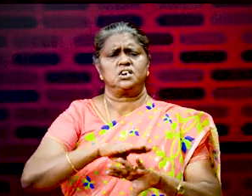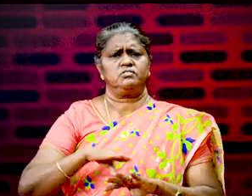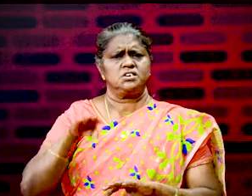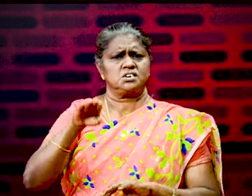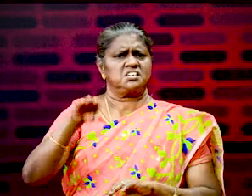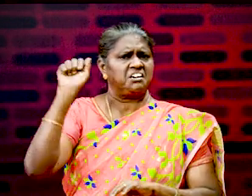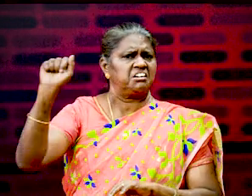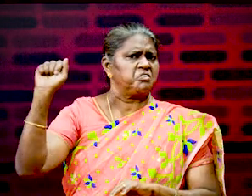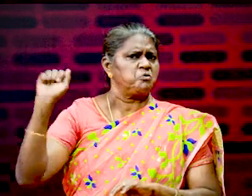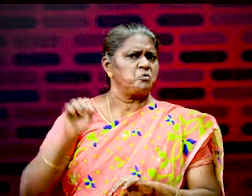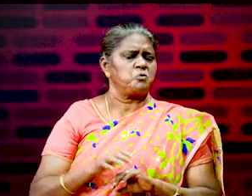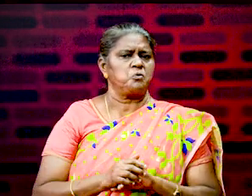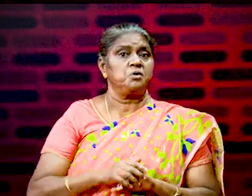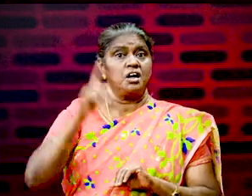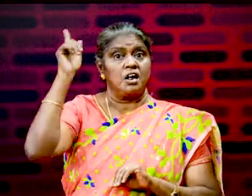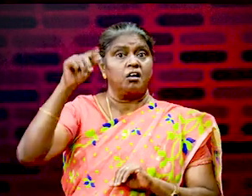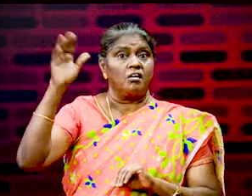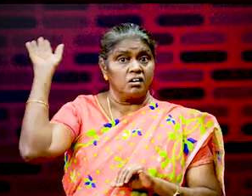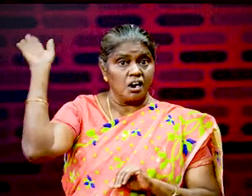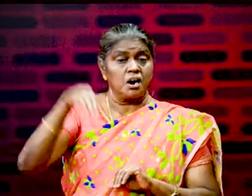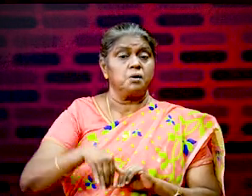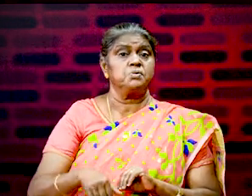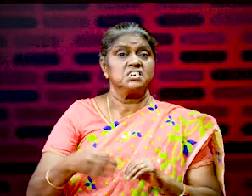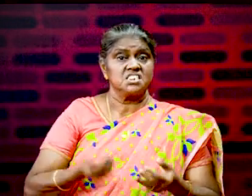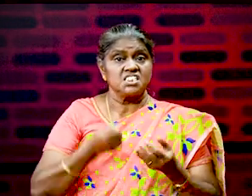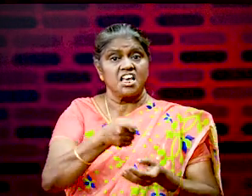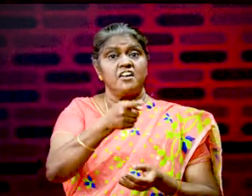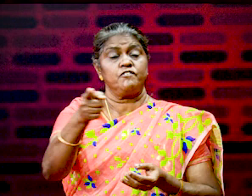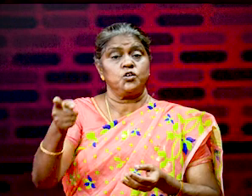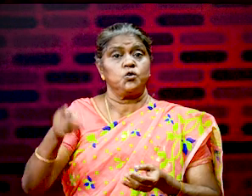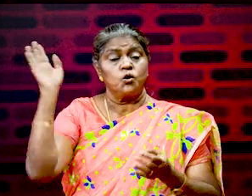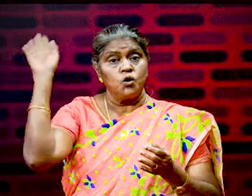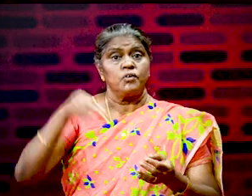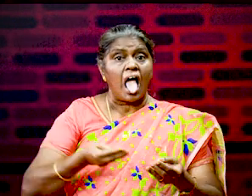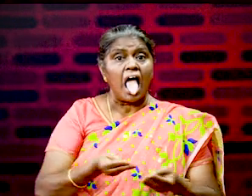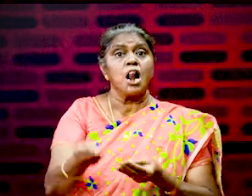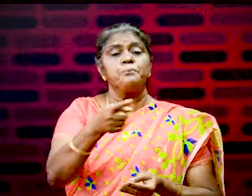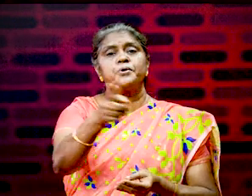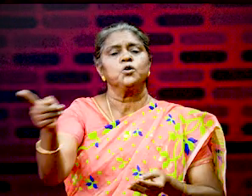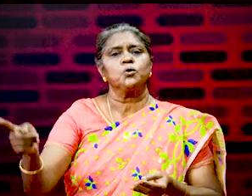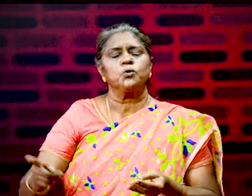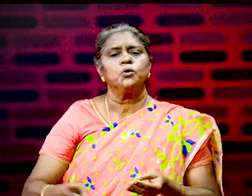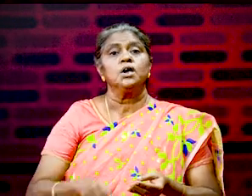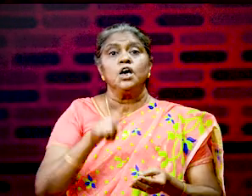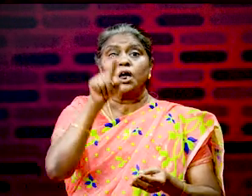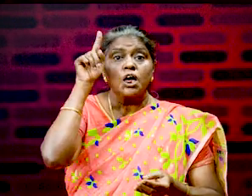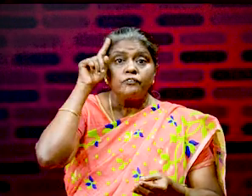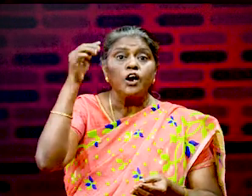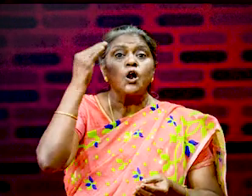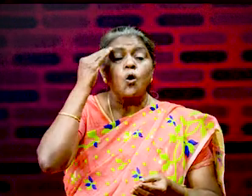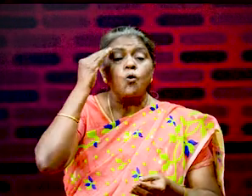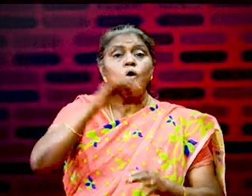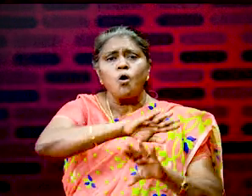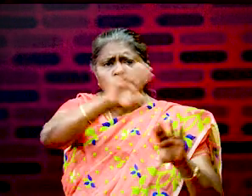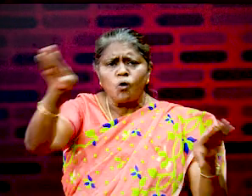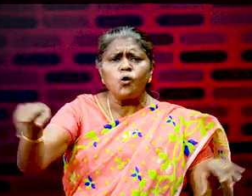you. You will know His presence. You will enjoy His presence. You will enjoy the delivering power and the delivering presence